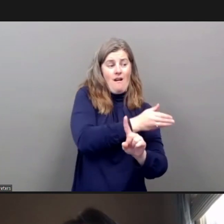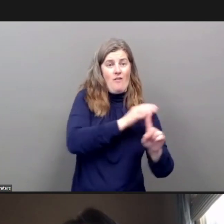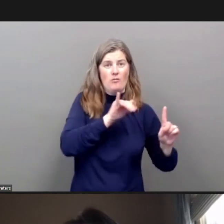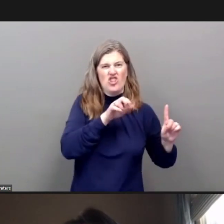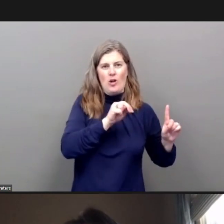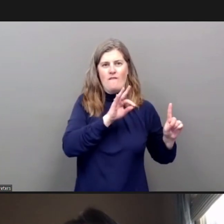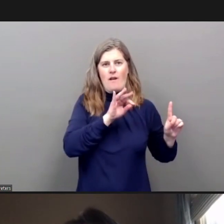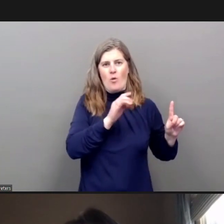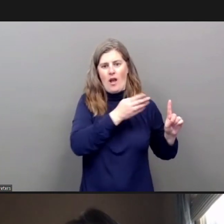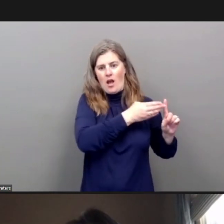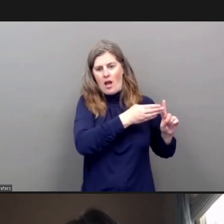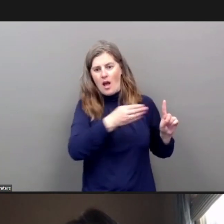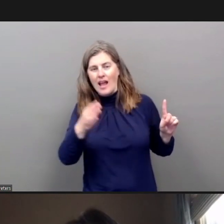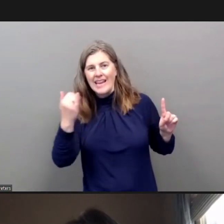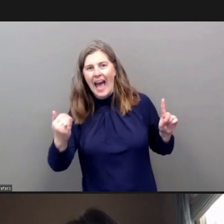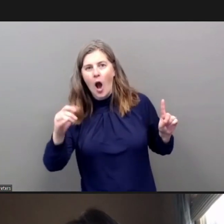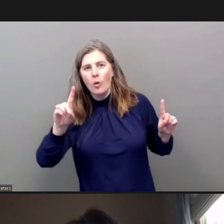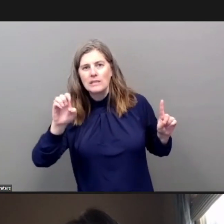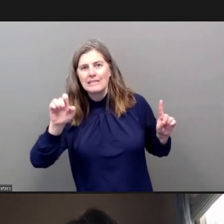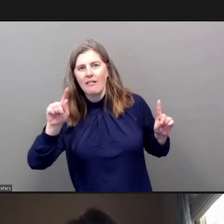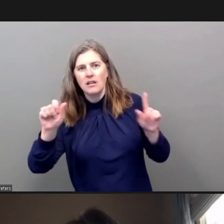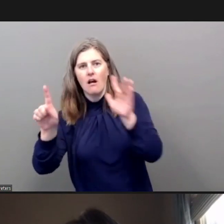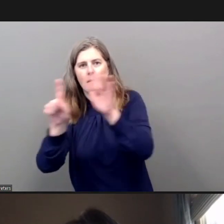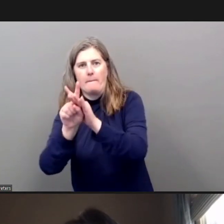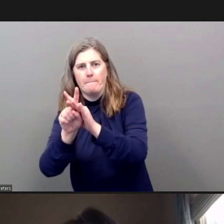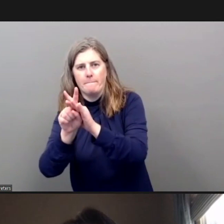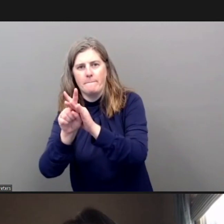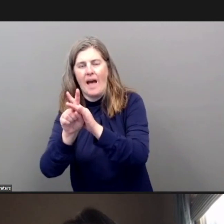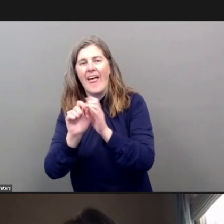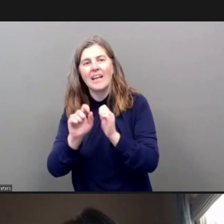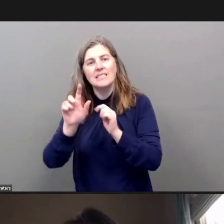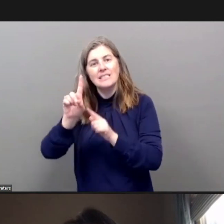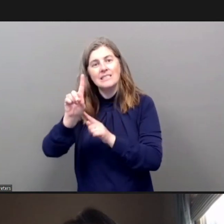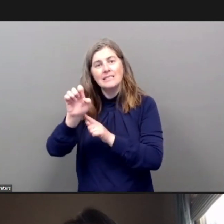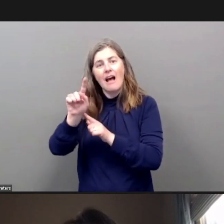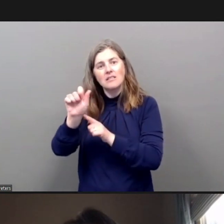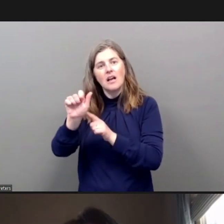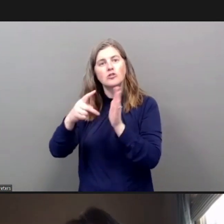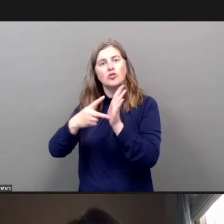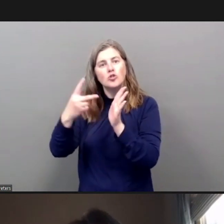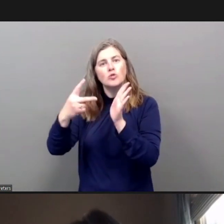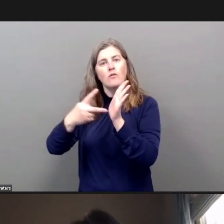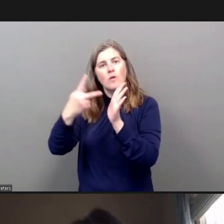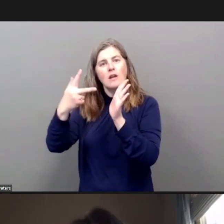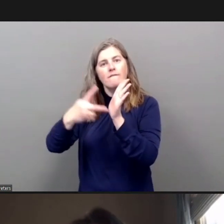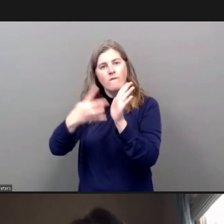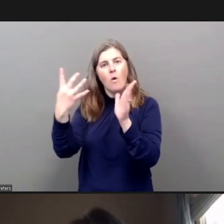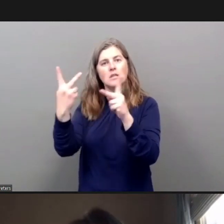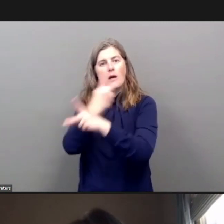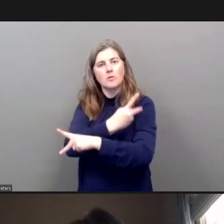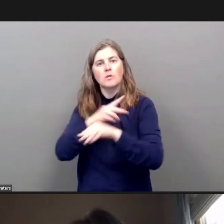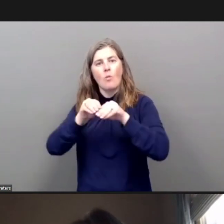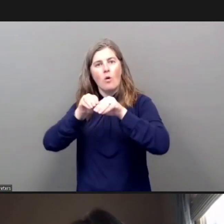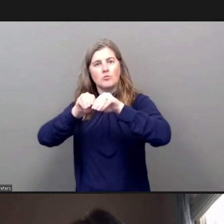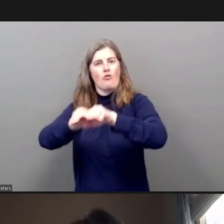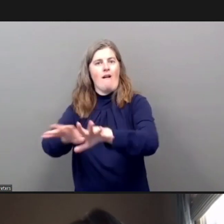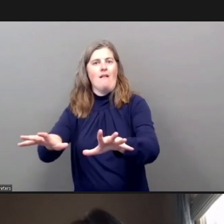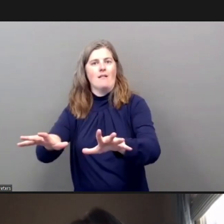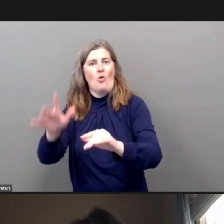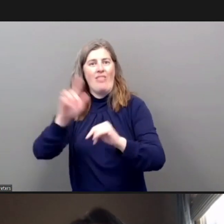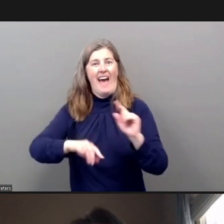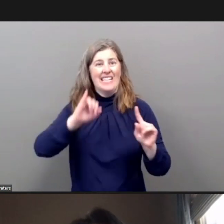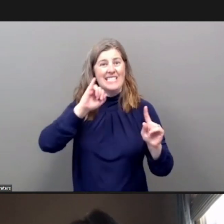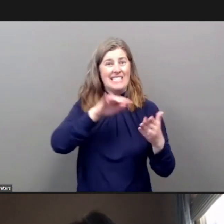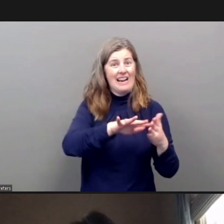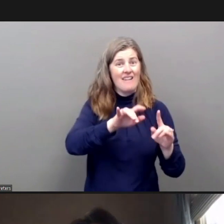February, and now we're in a Delta world, which is a 2 to 4 times more spreadable virus. And so that kind